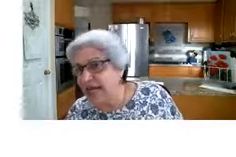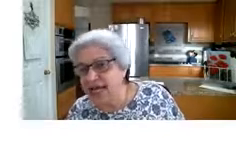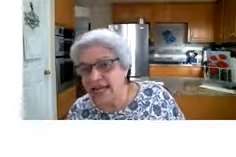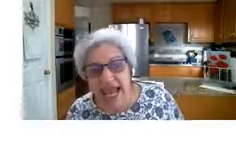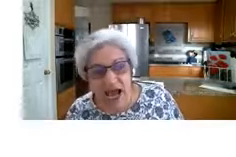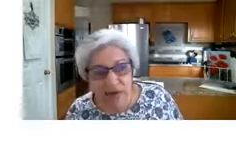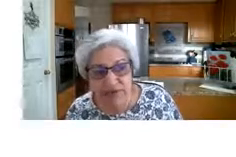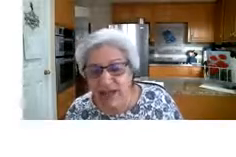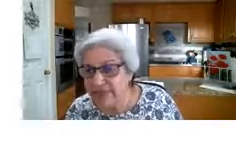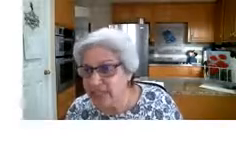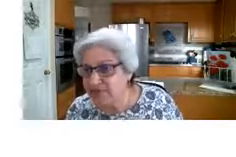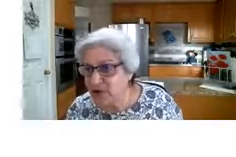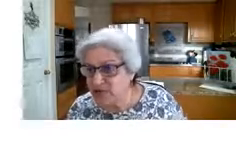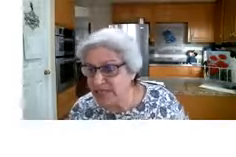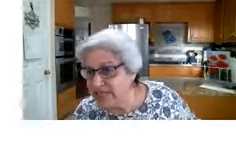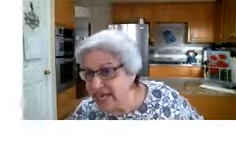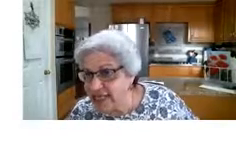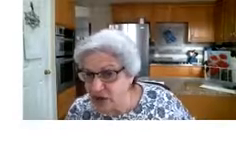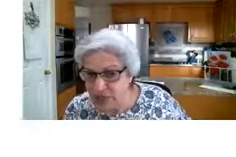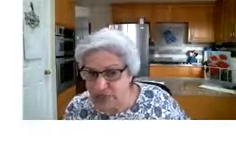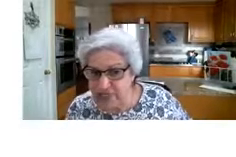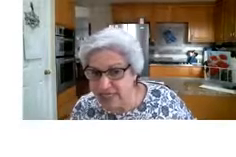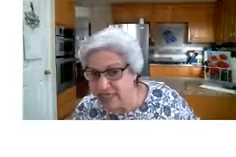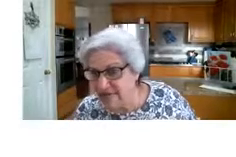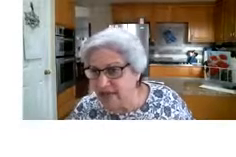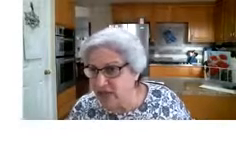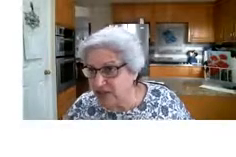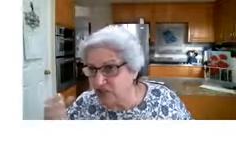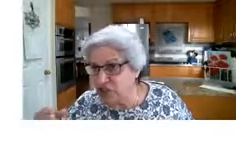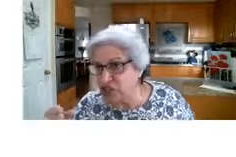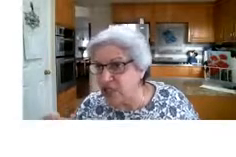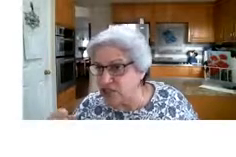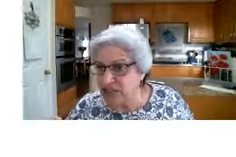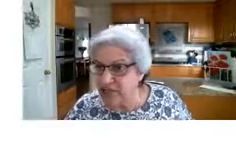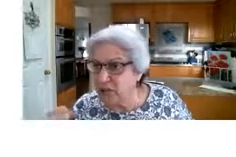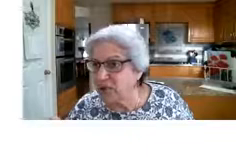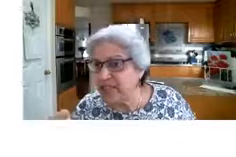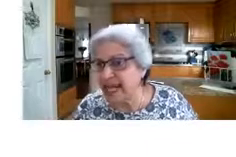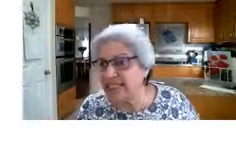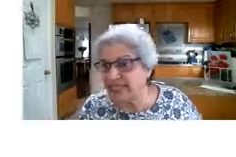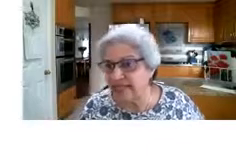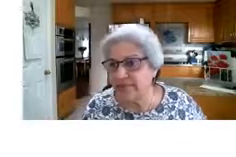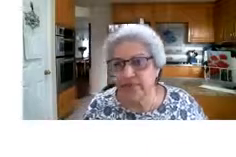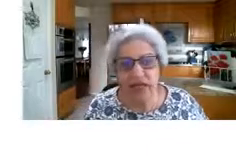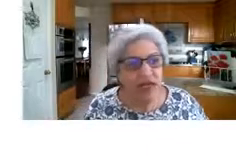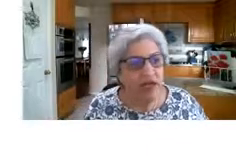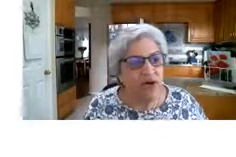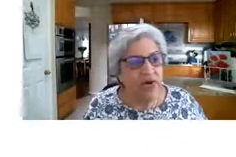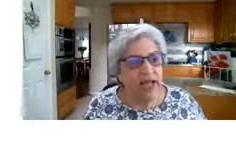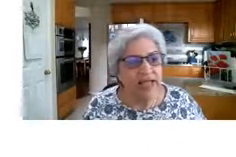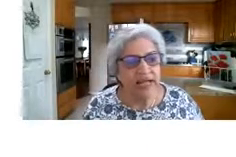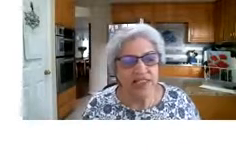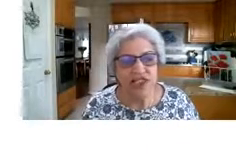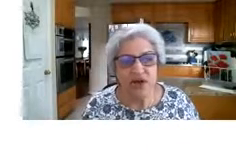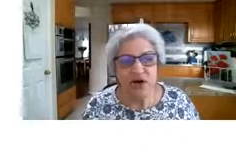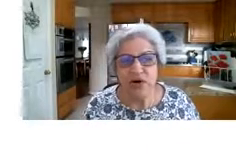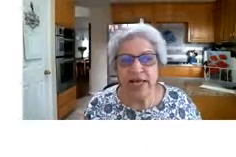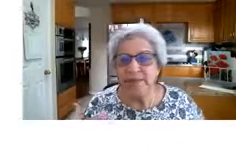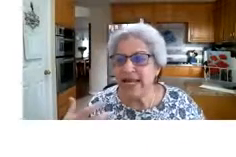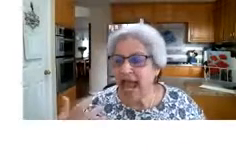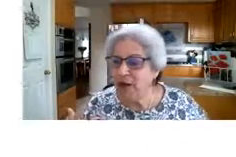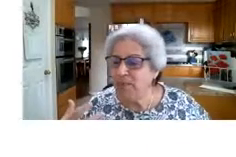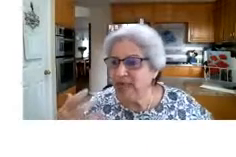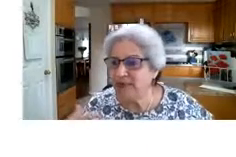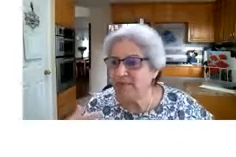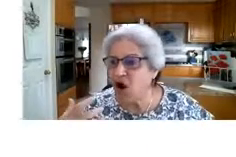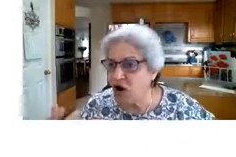vaccinated, now we've got these folks in yellow, and you'll see they've got their little shield. They're protected, right? And so